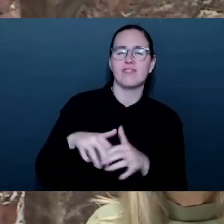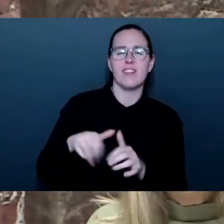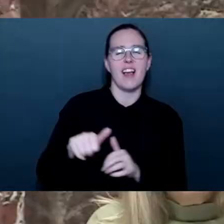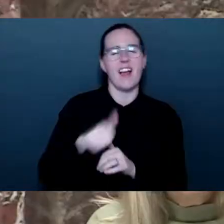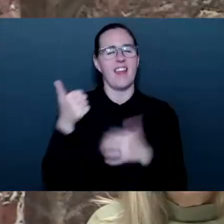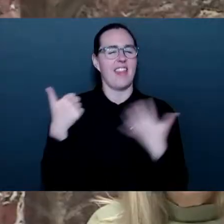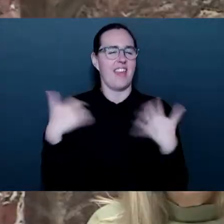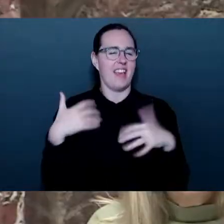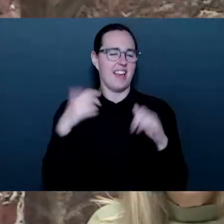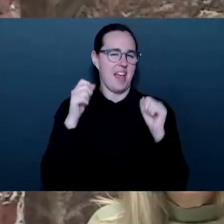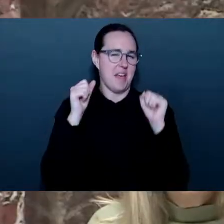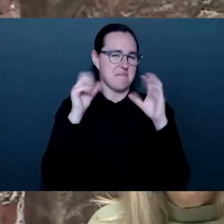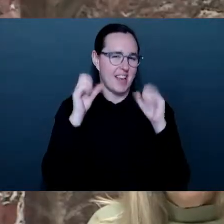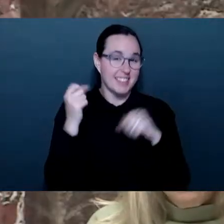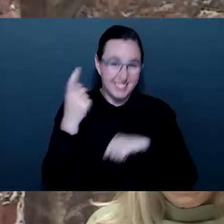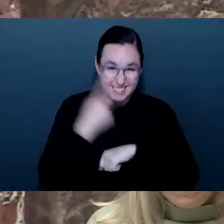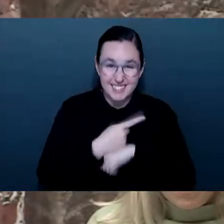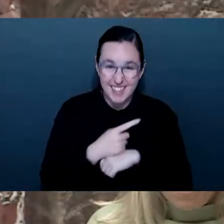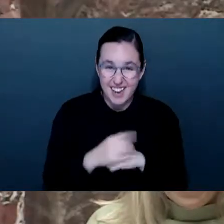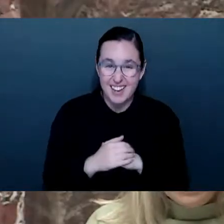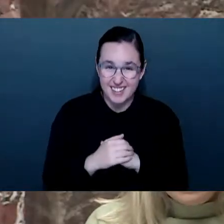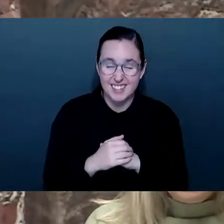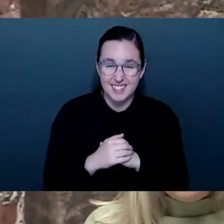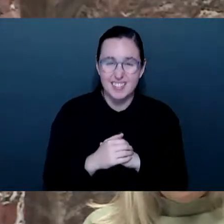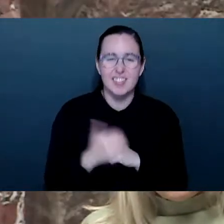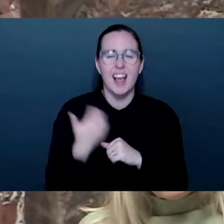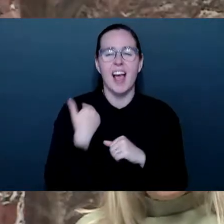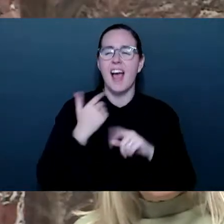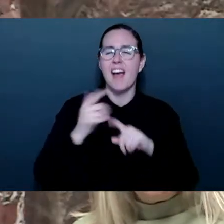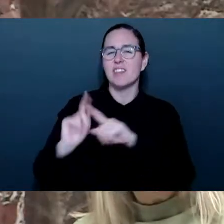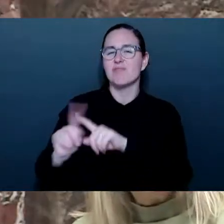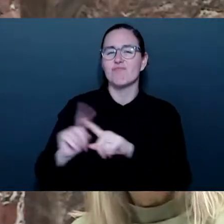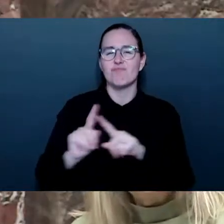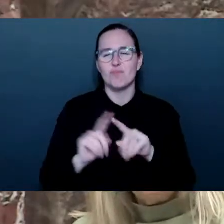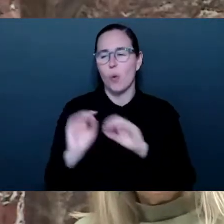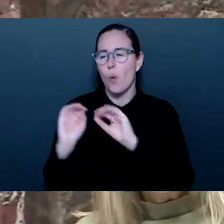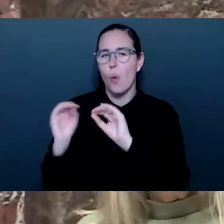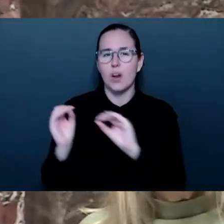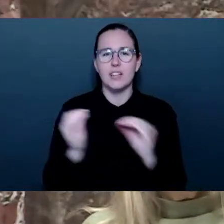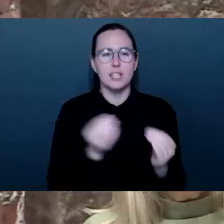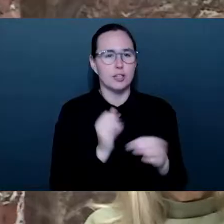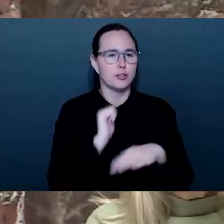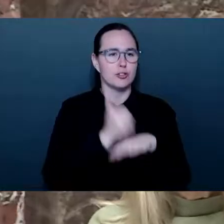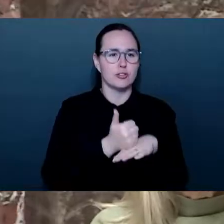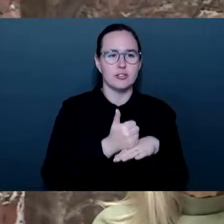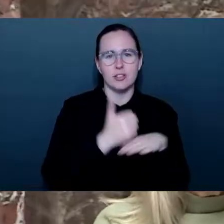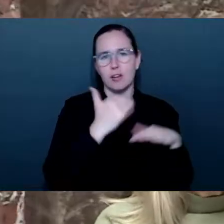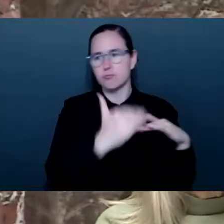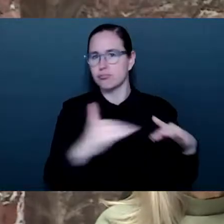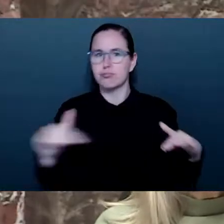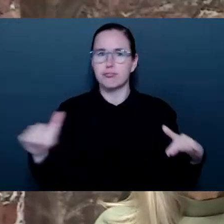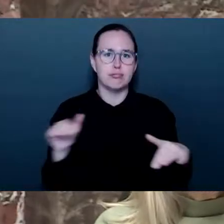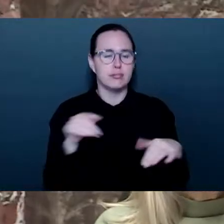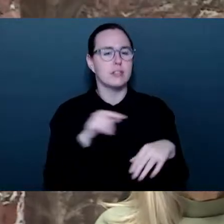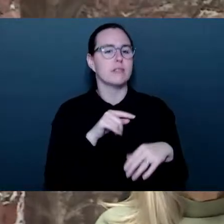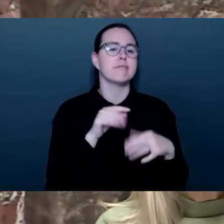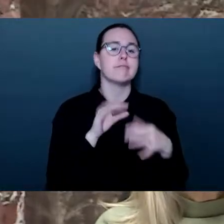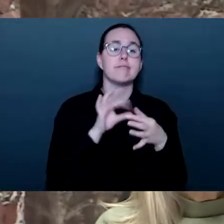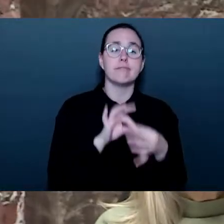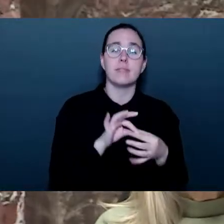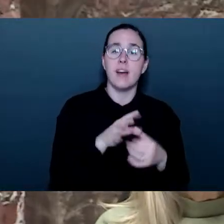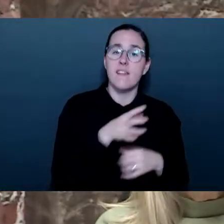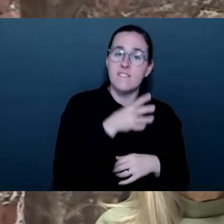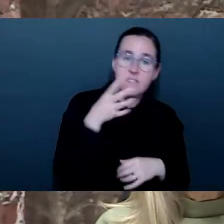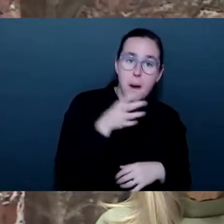incredible organizations that represent farming, farmers, food security all across British Columbia. Nearly 70 representatives